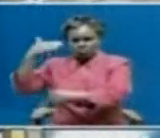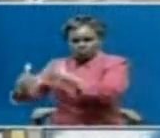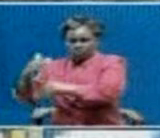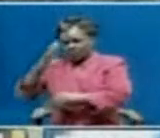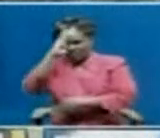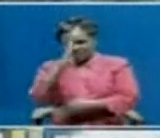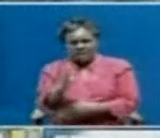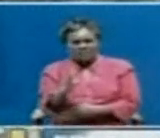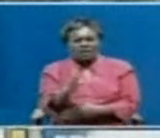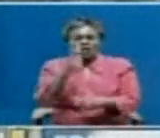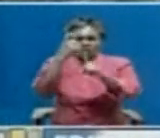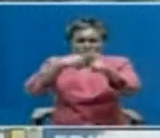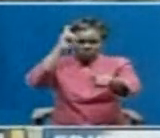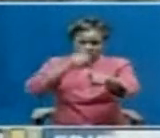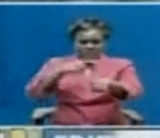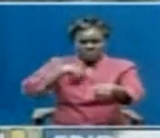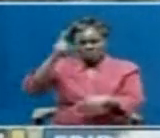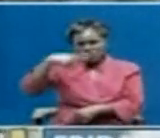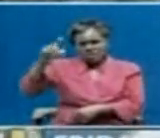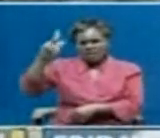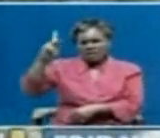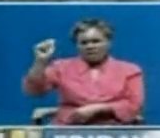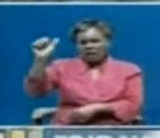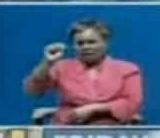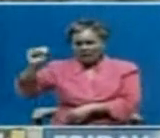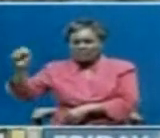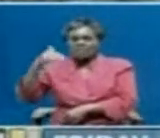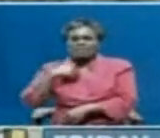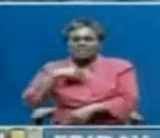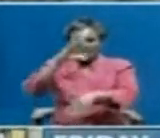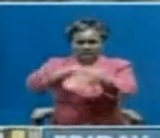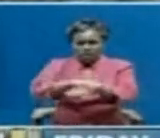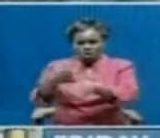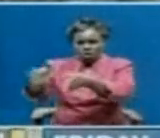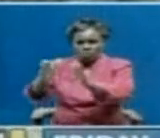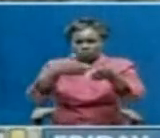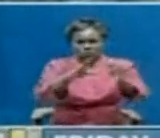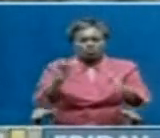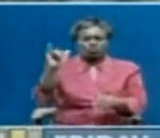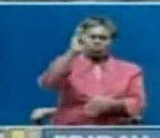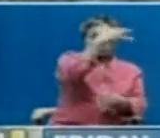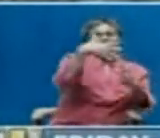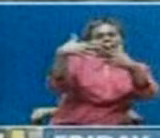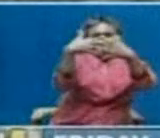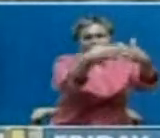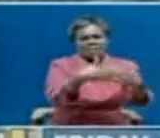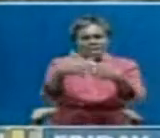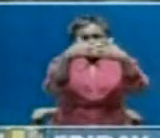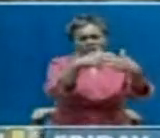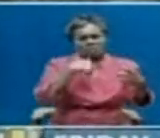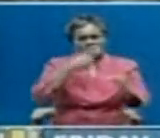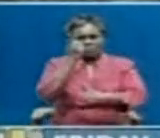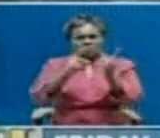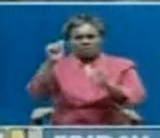Sunday's race. Tangu niliposhinda Kass FM, nikapata fursa ya kwenda United States, nikakimbia Los Angeles